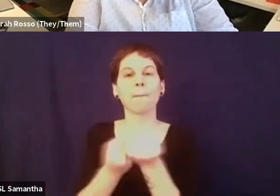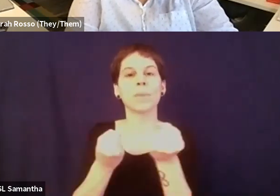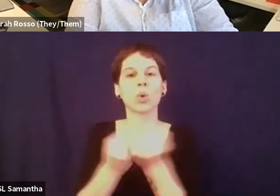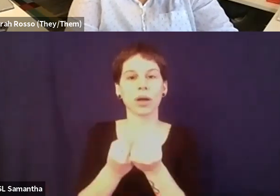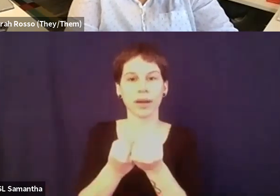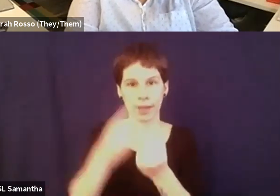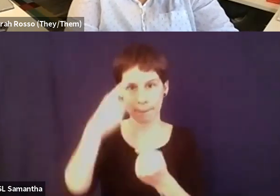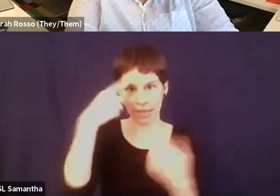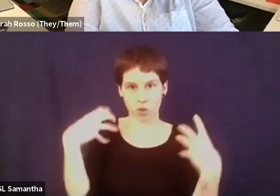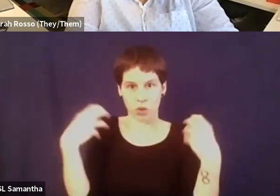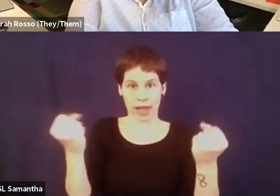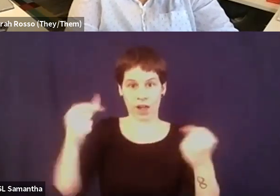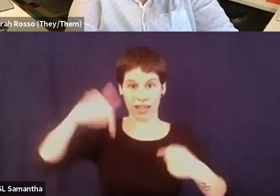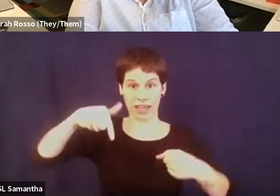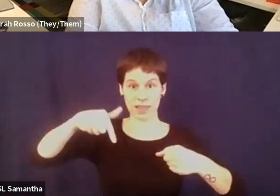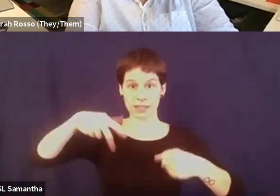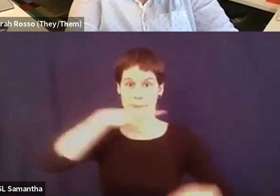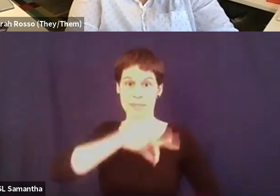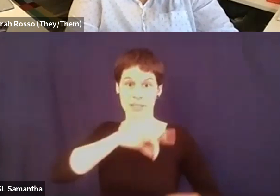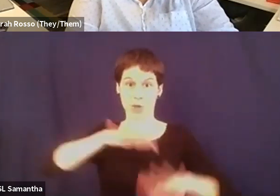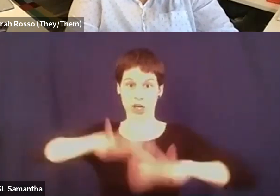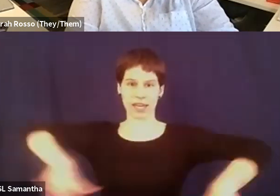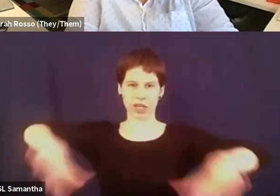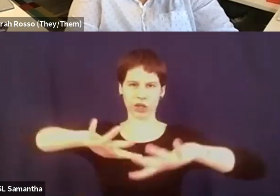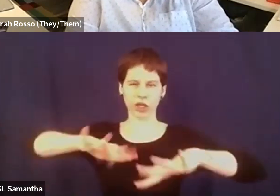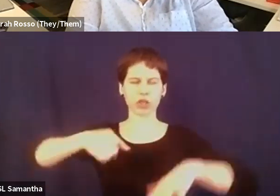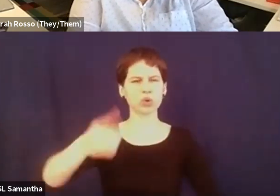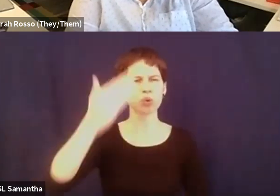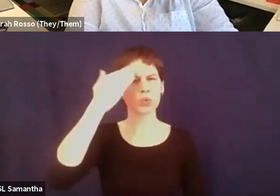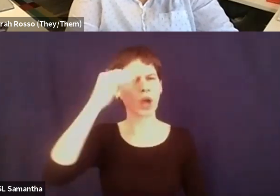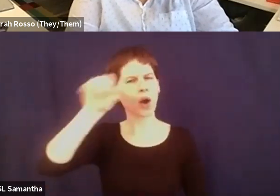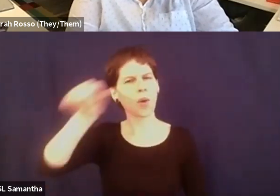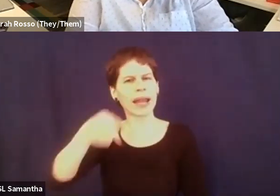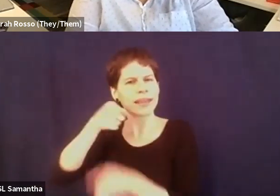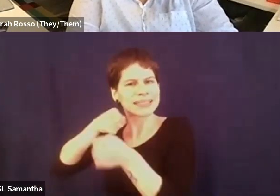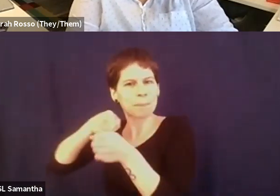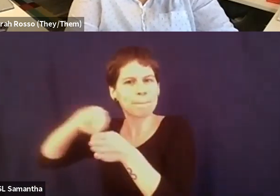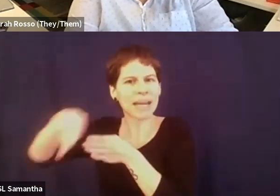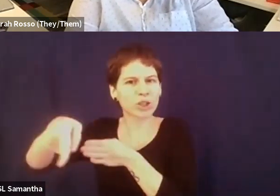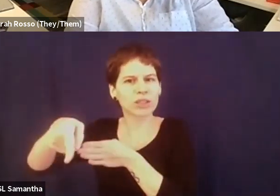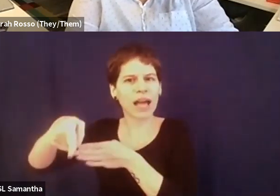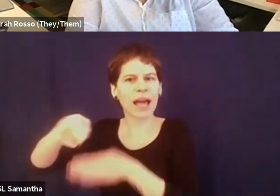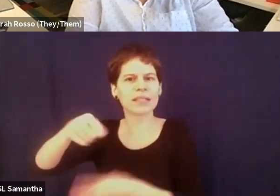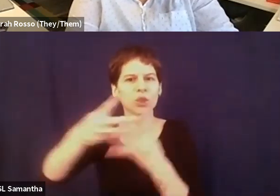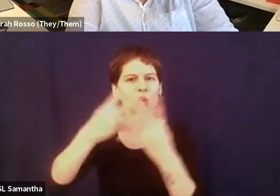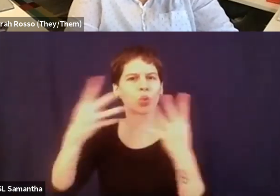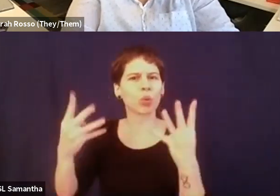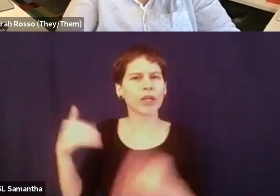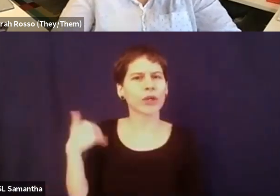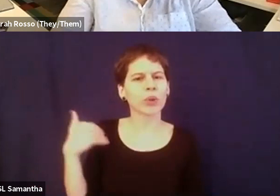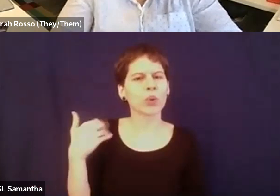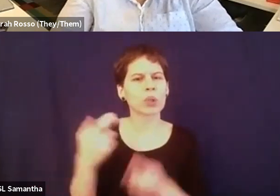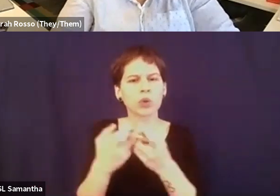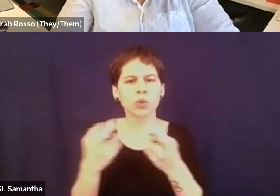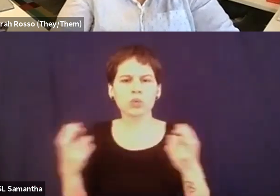know of any that specialize in working with queer youth? Does anyone have a resources that they wanted to